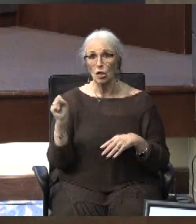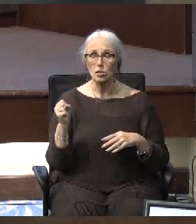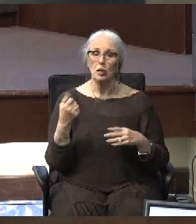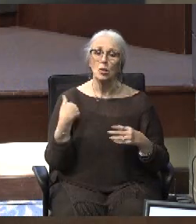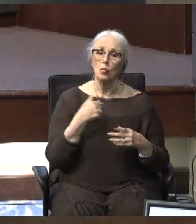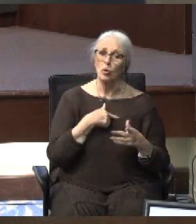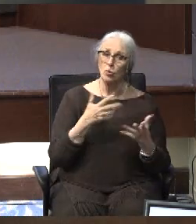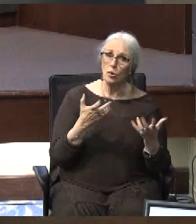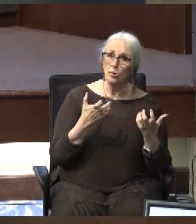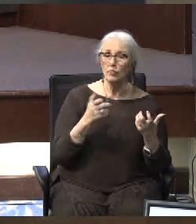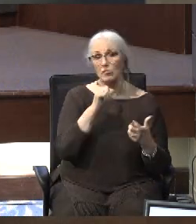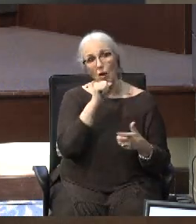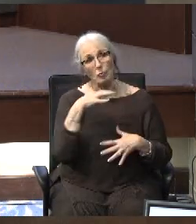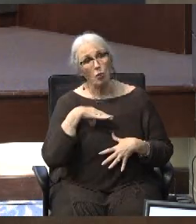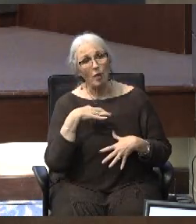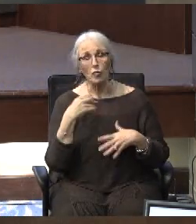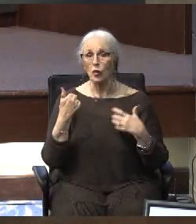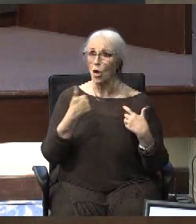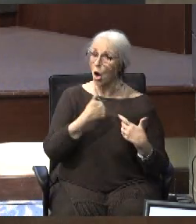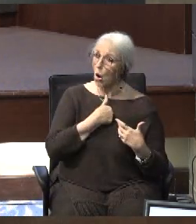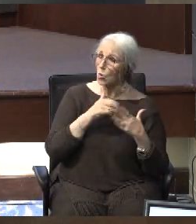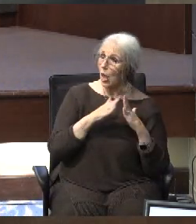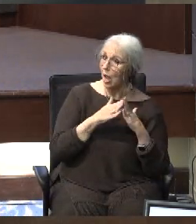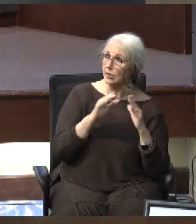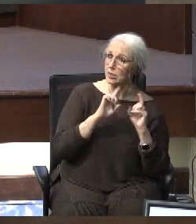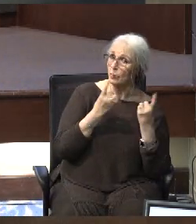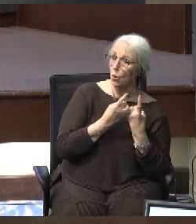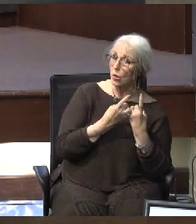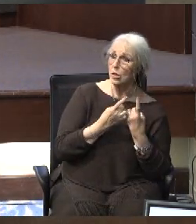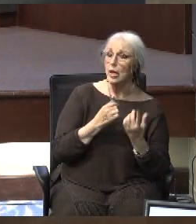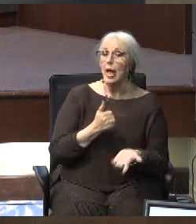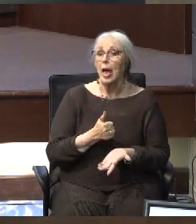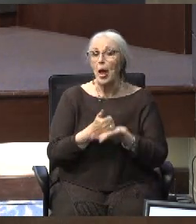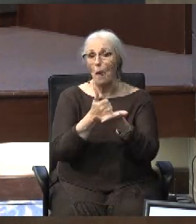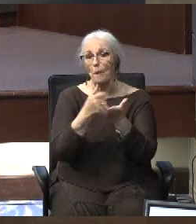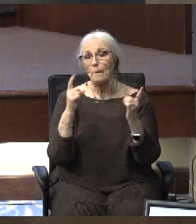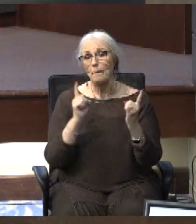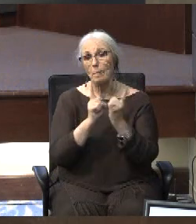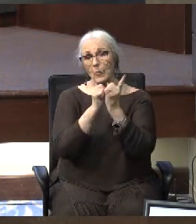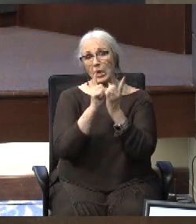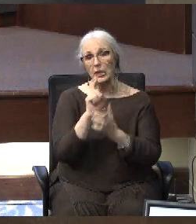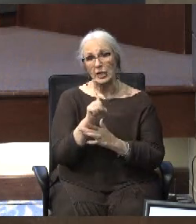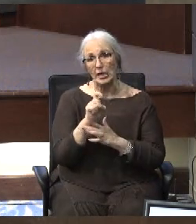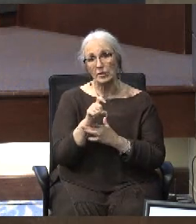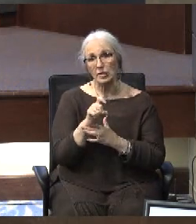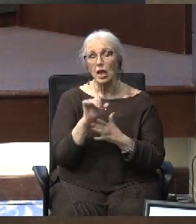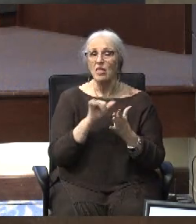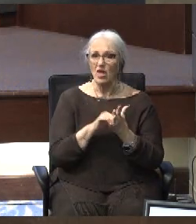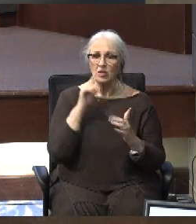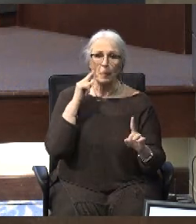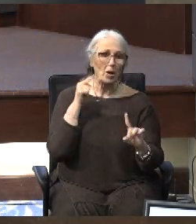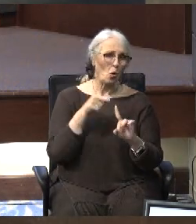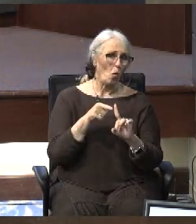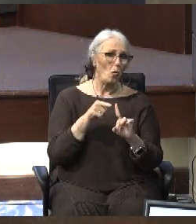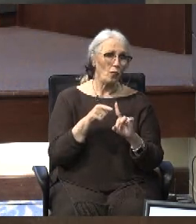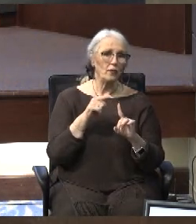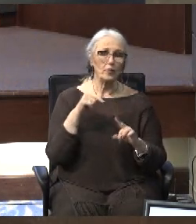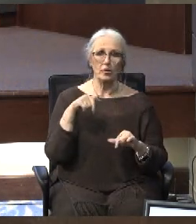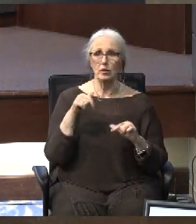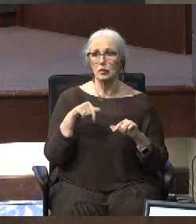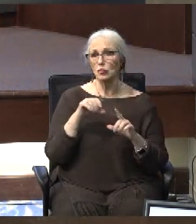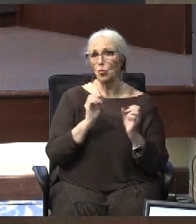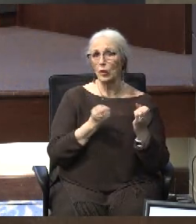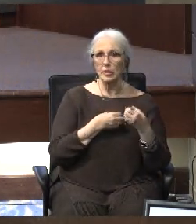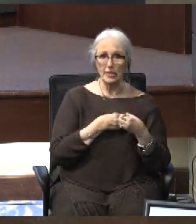direct you to either a nonprofit or have our own housing department to meet those needs. And so I think that is my goal for our